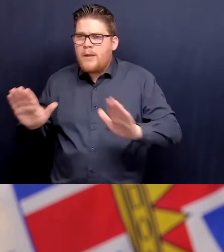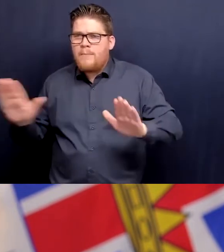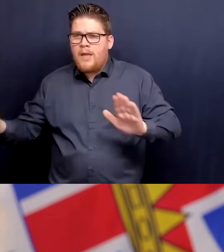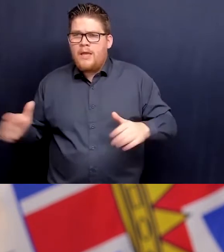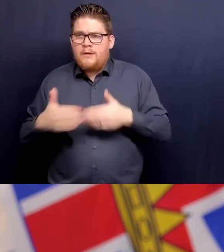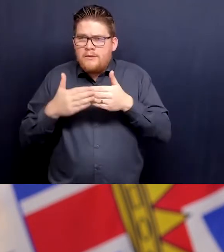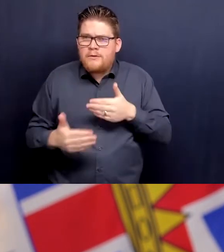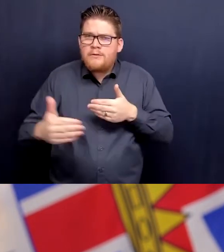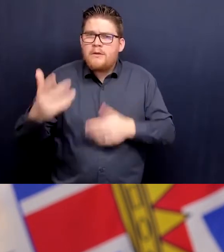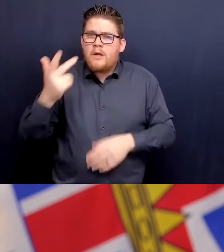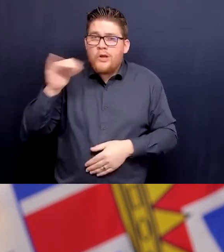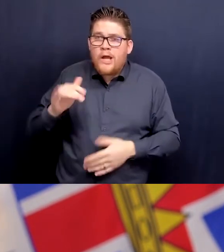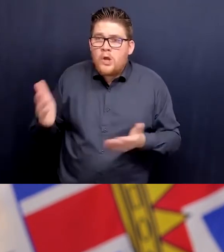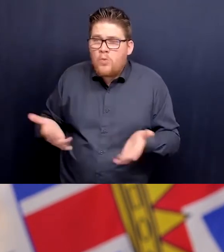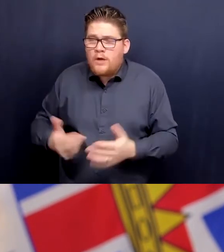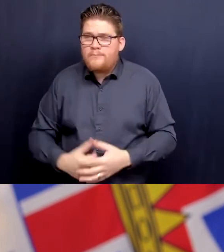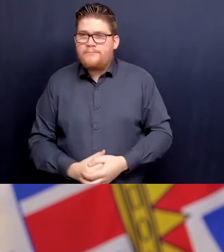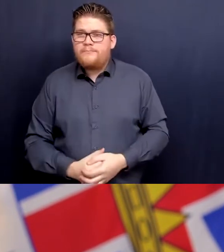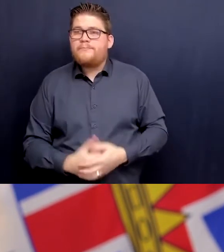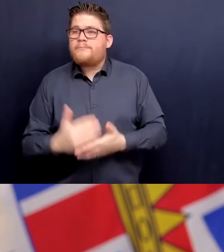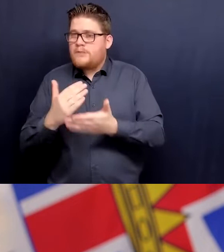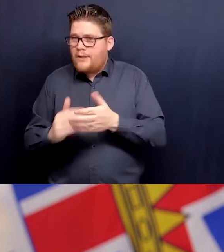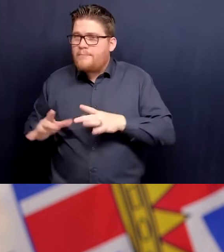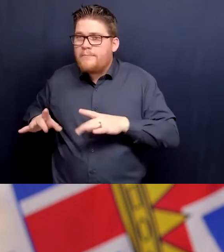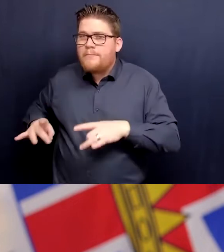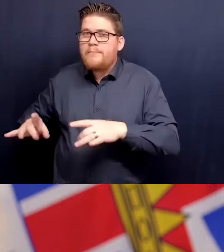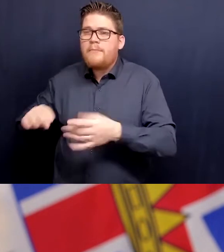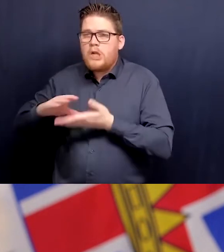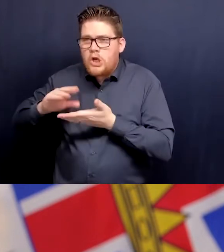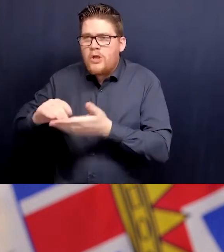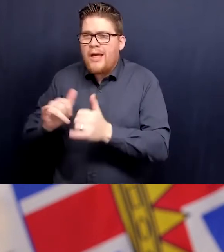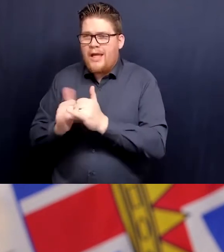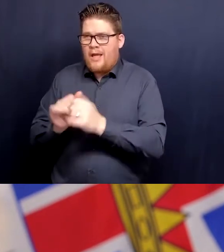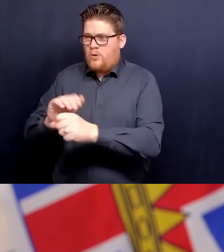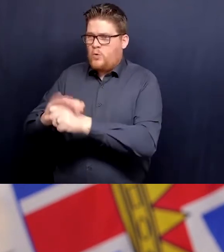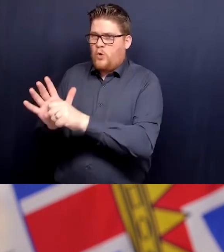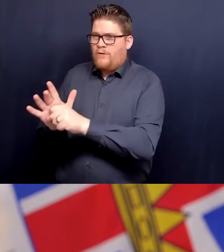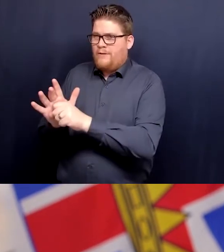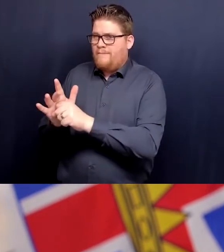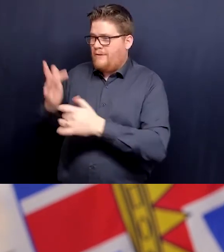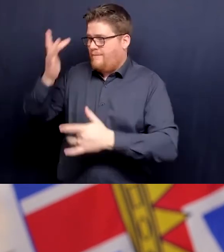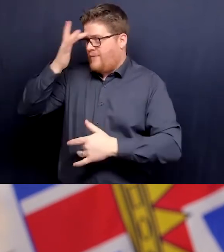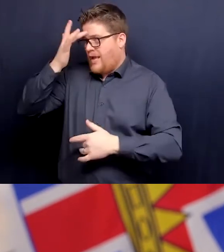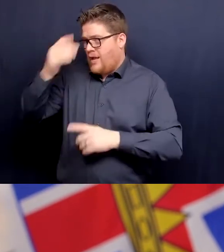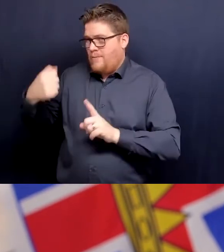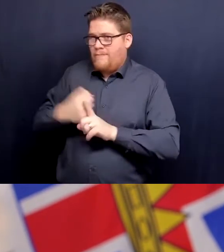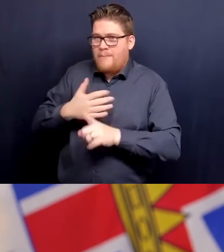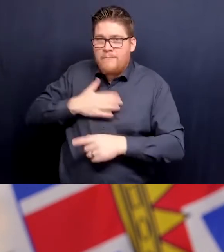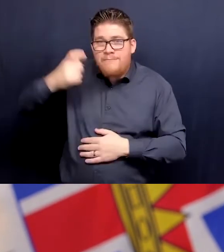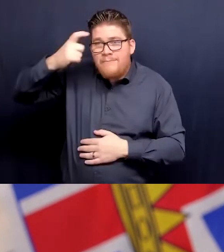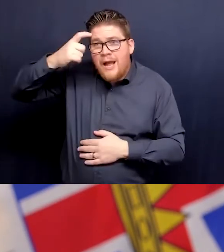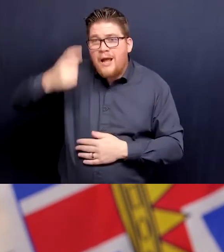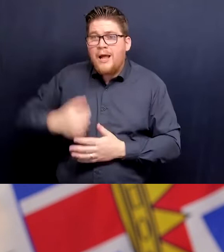them we're starting to learn about the effects on the brain and about the effects on other